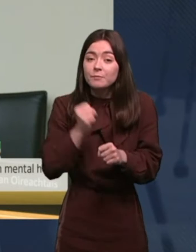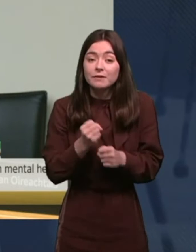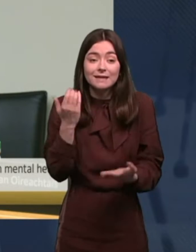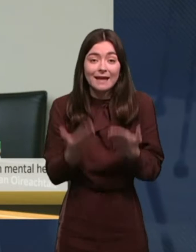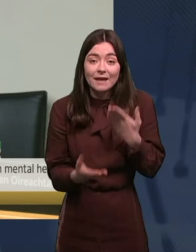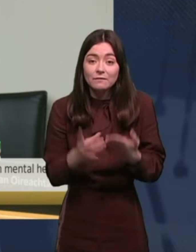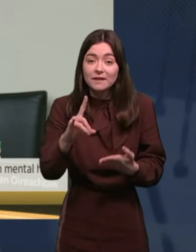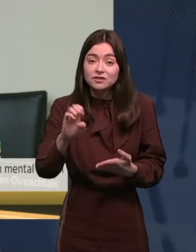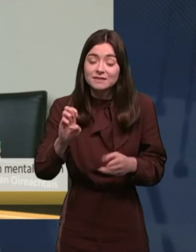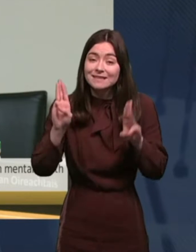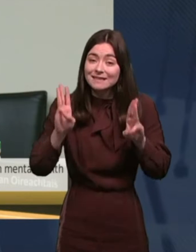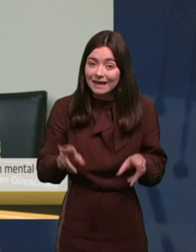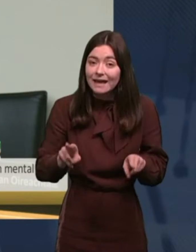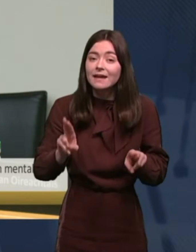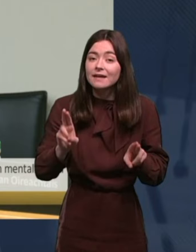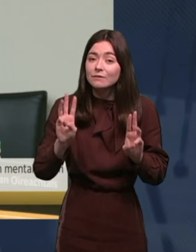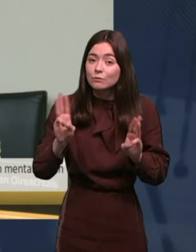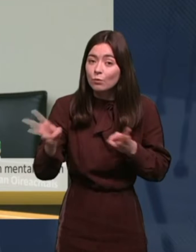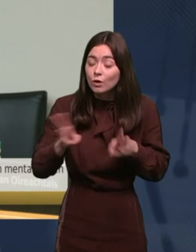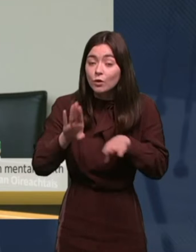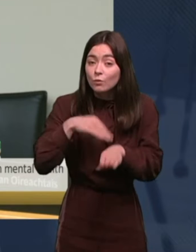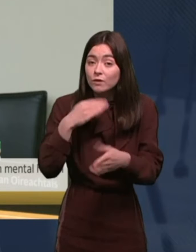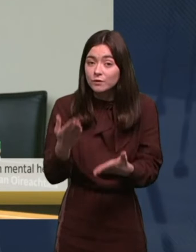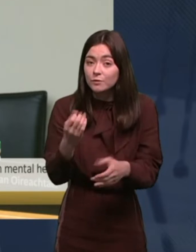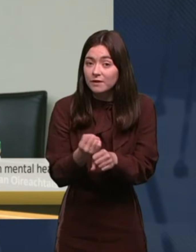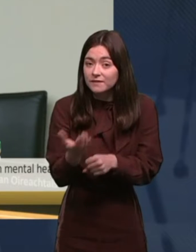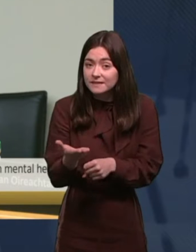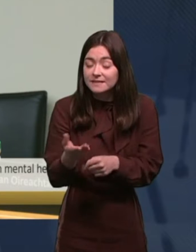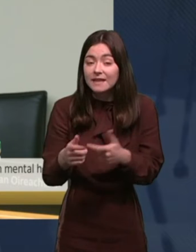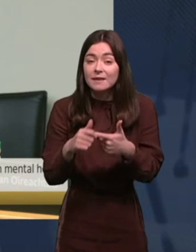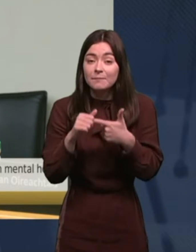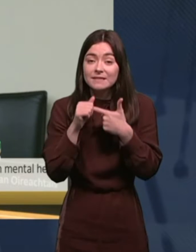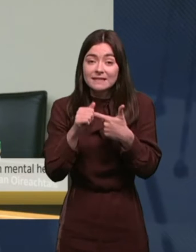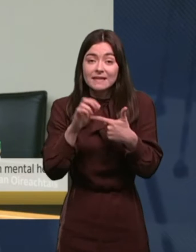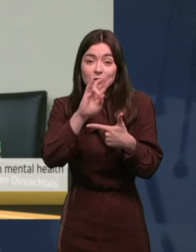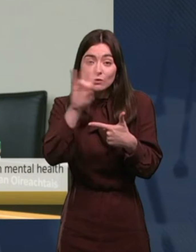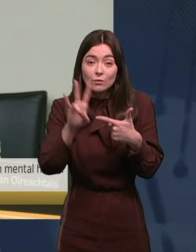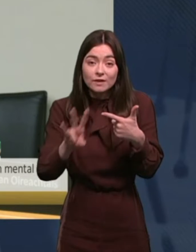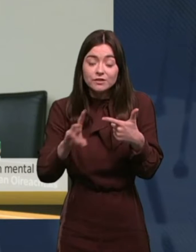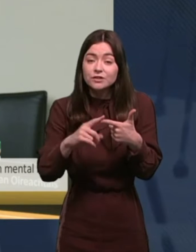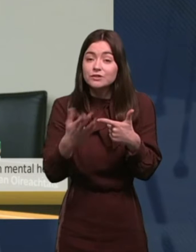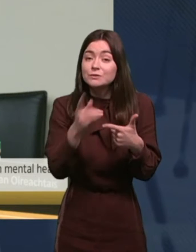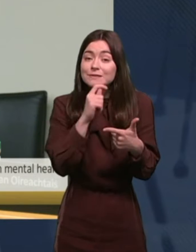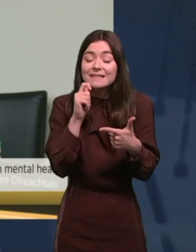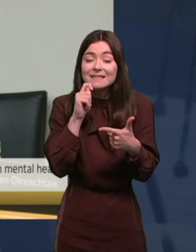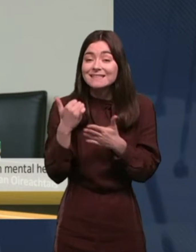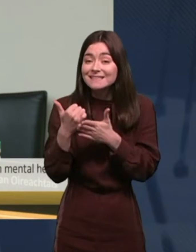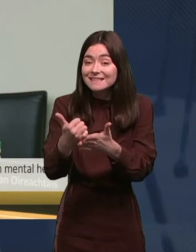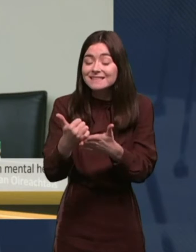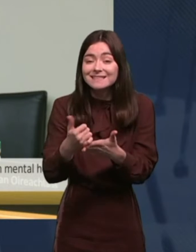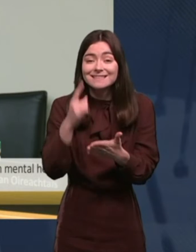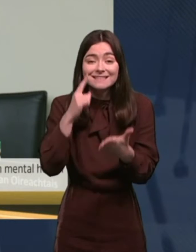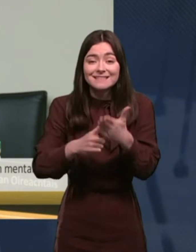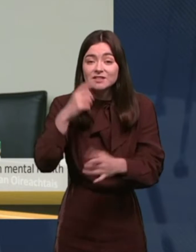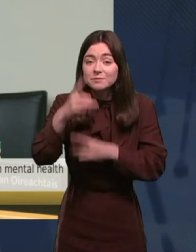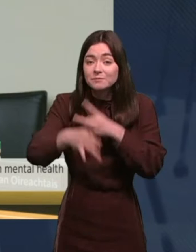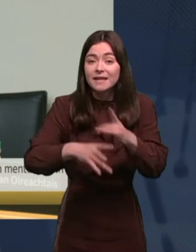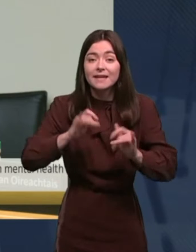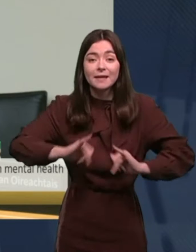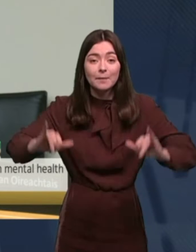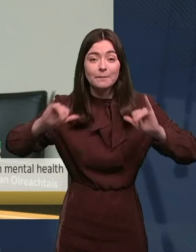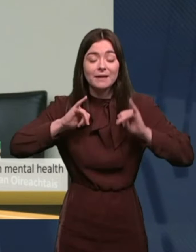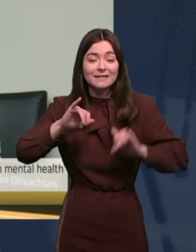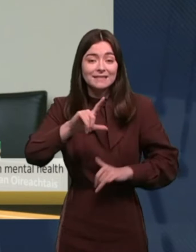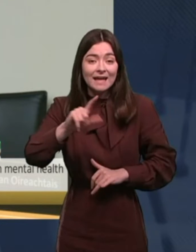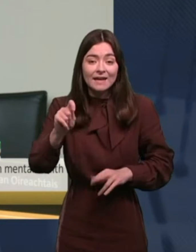can work with you on this? And my second question for Joe is, you said the Assisted Decision Making Capacity Act